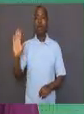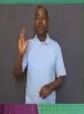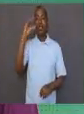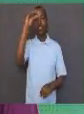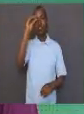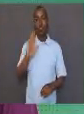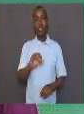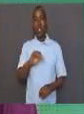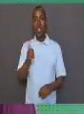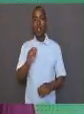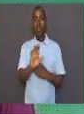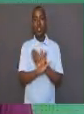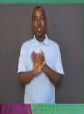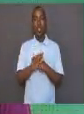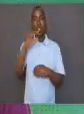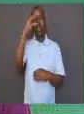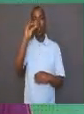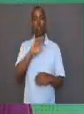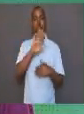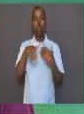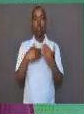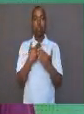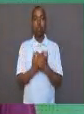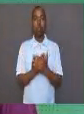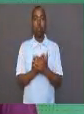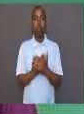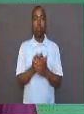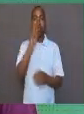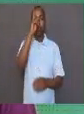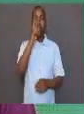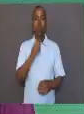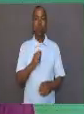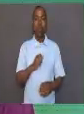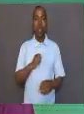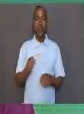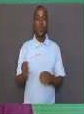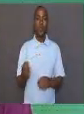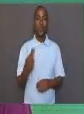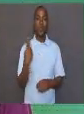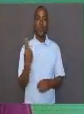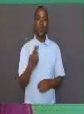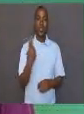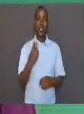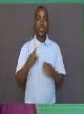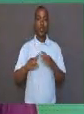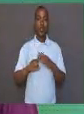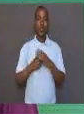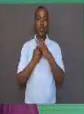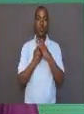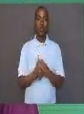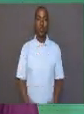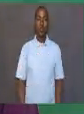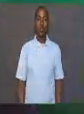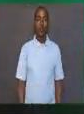other countries were convinced of his work and began using his treatment